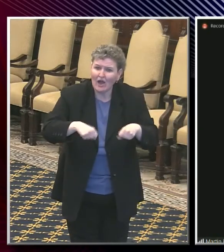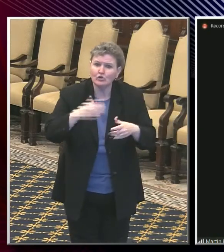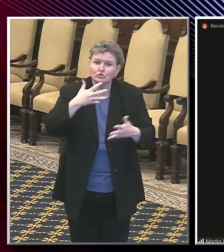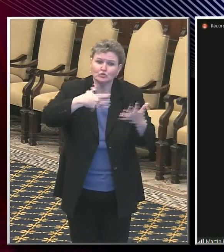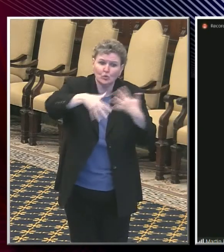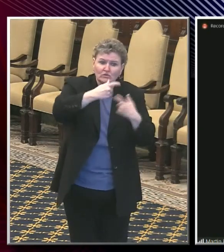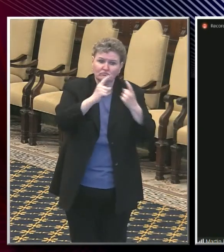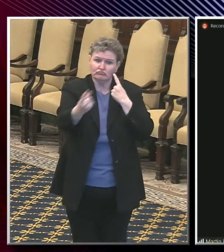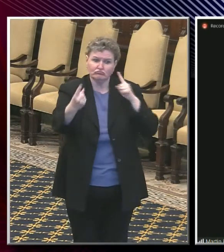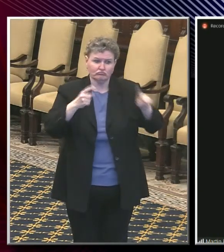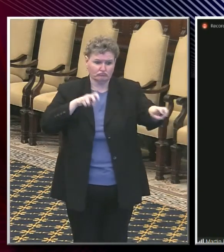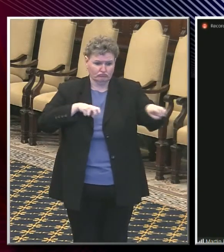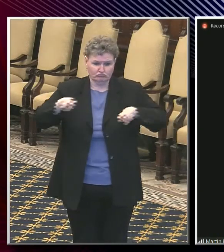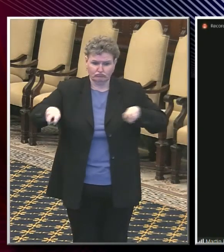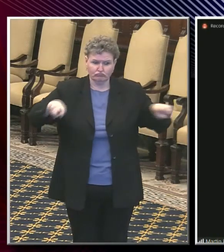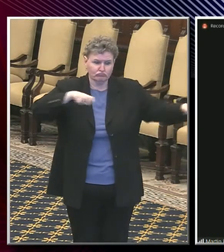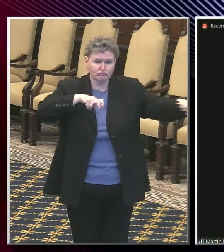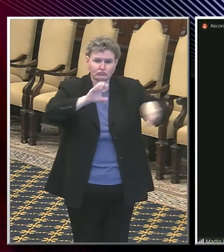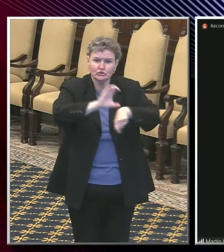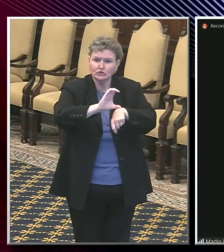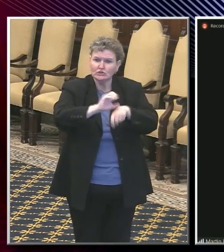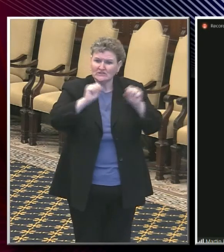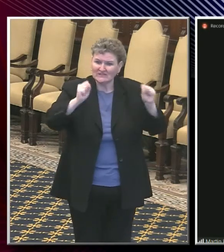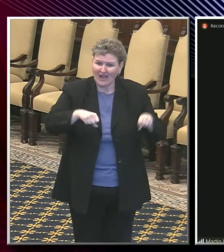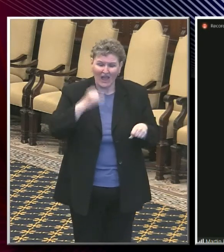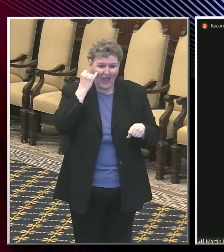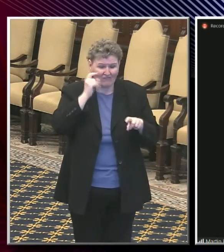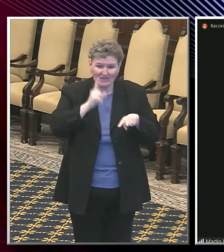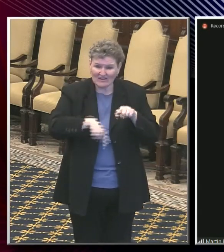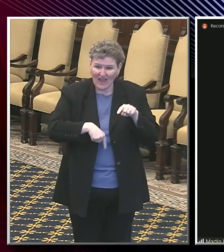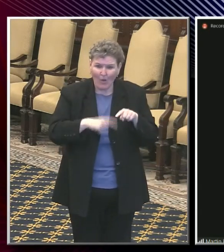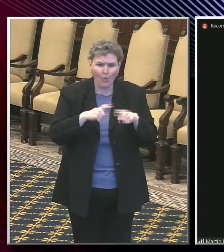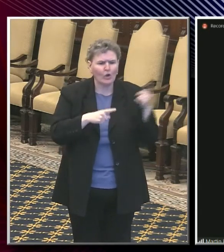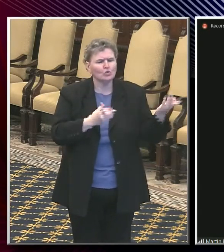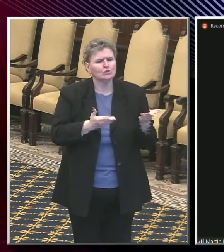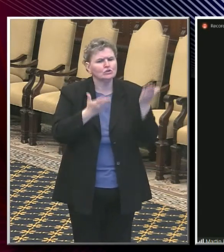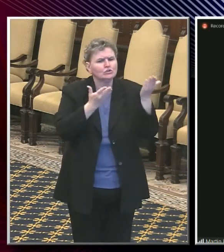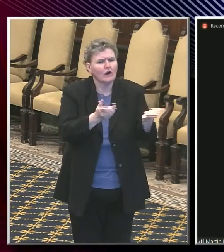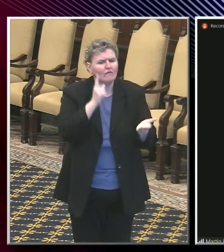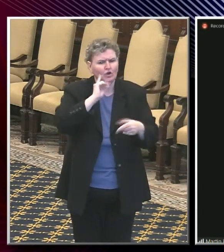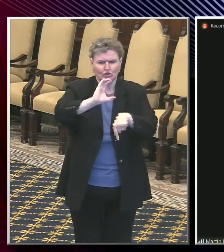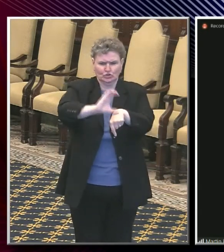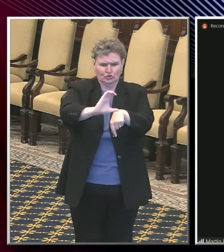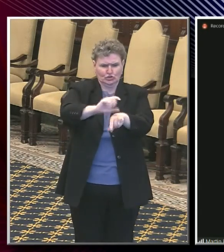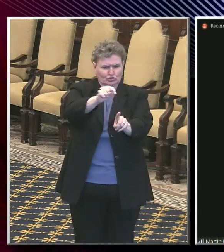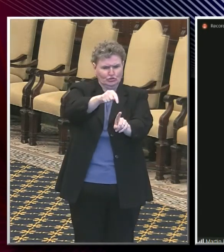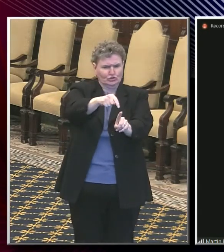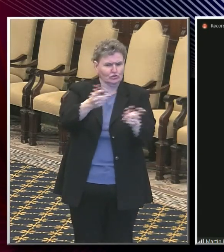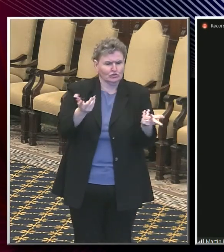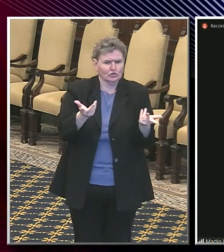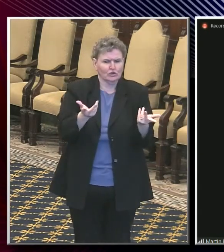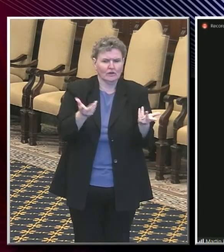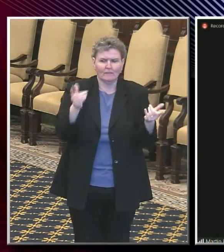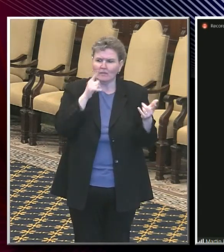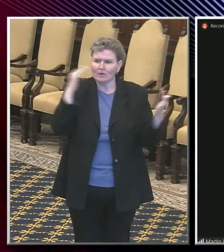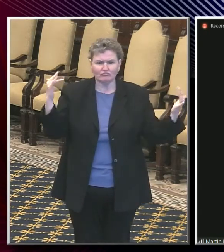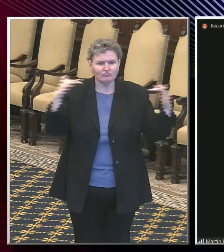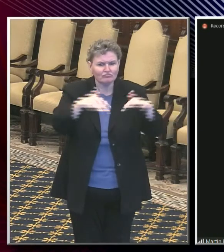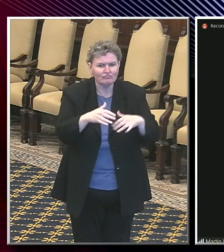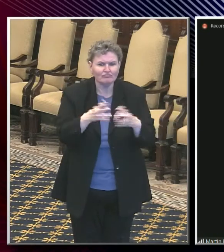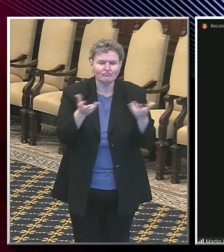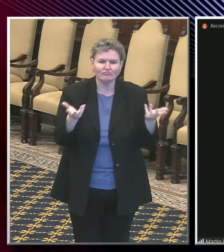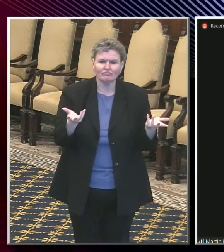congregate settings, and we do contact tracing on those folks. That's where the contacts are most likely to get infected, and that's where the contacts also are more